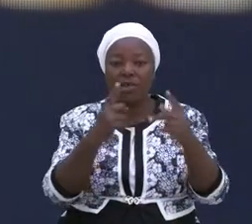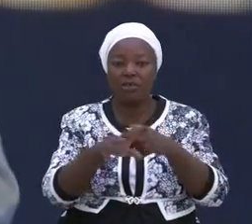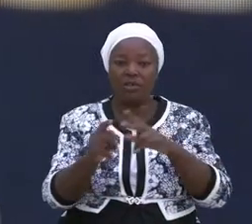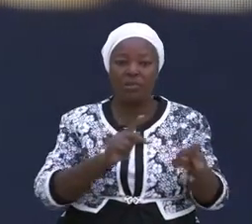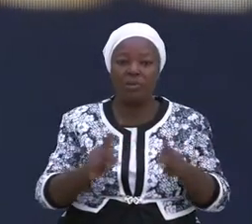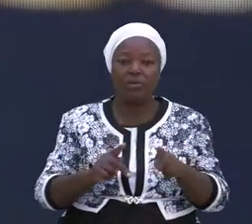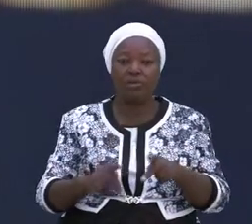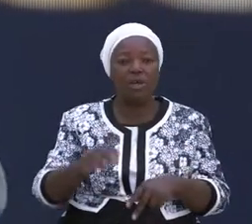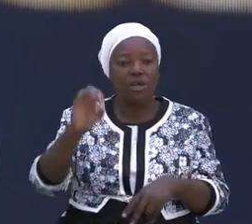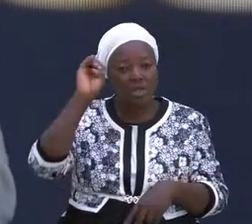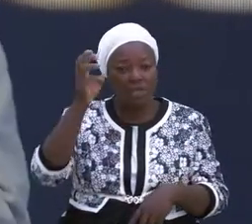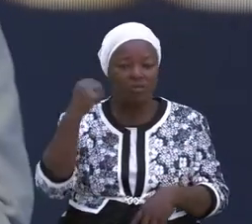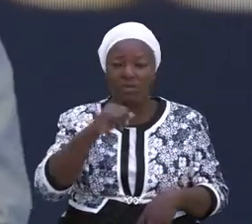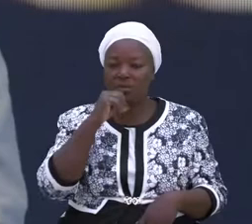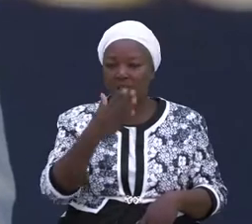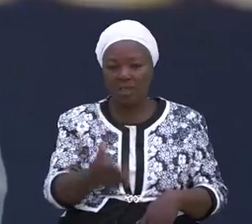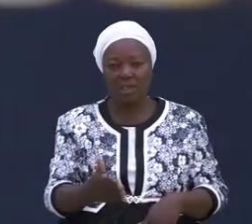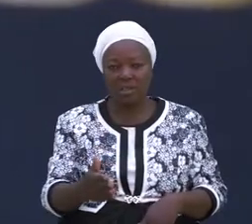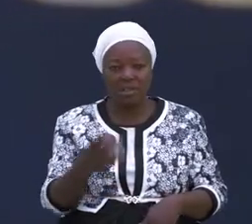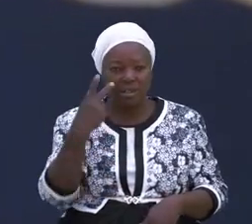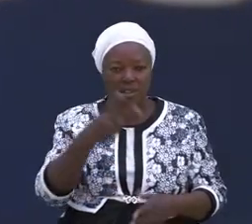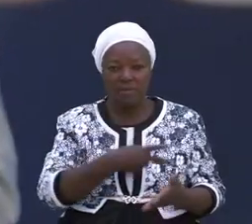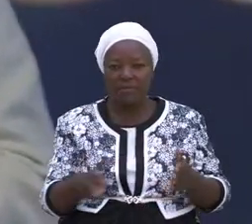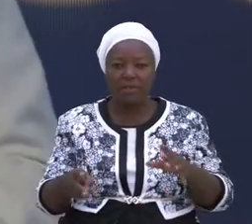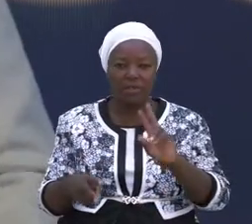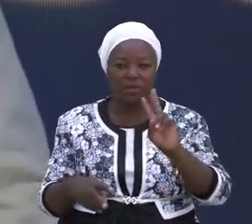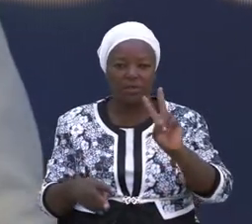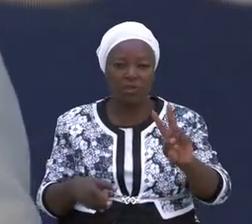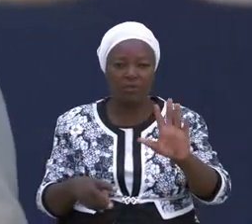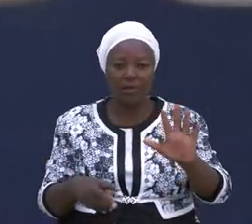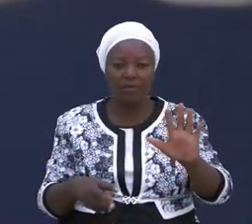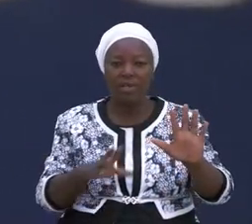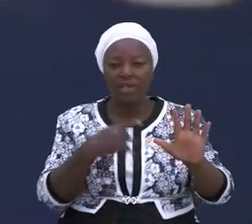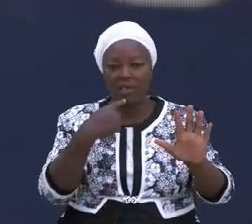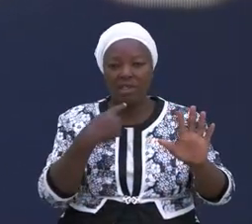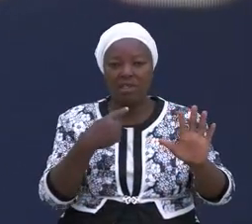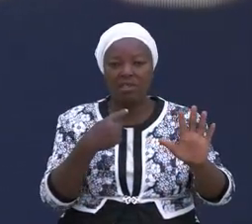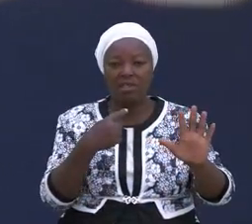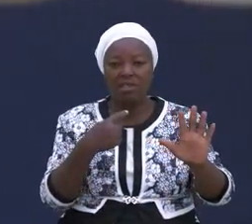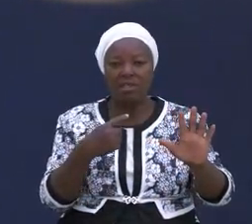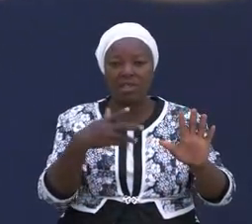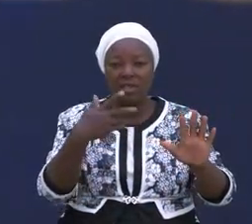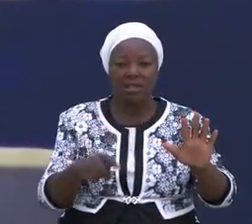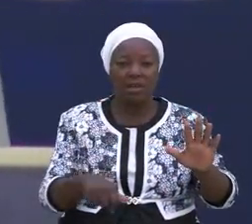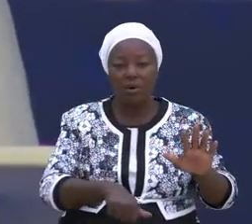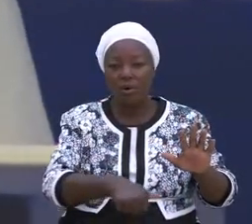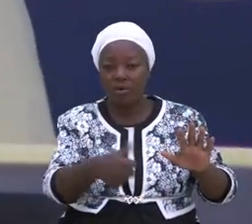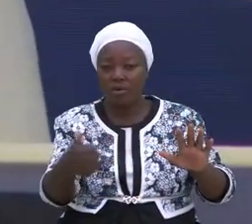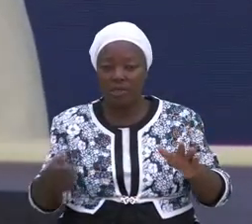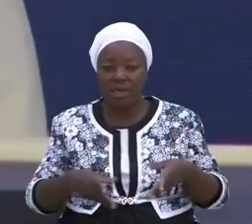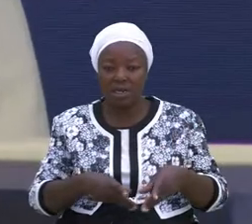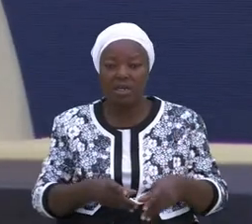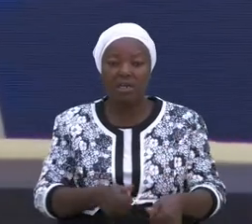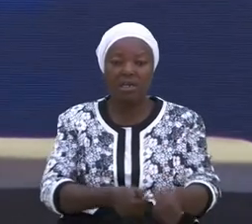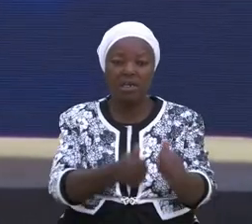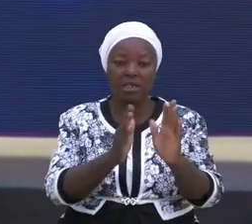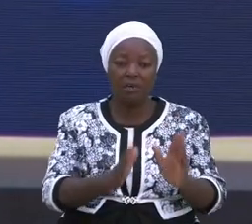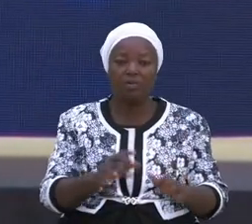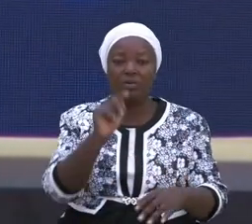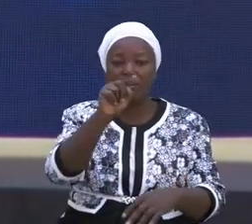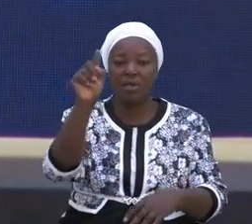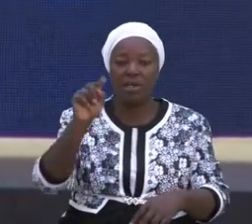was not there. Look at verse 25. It says, the other disciples therefore said